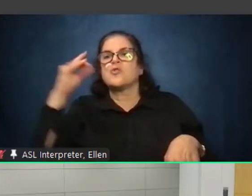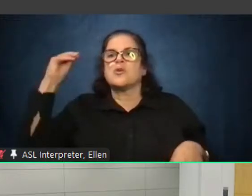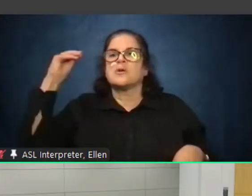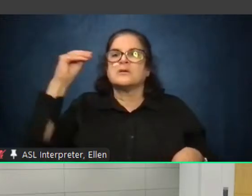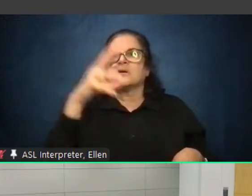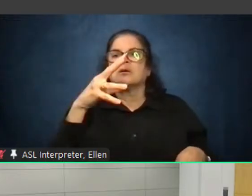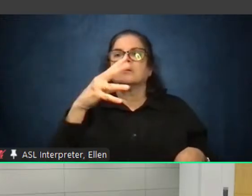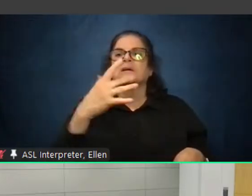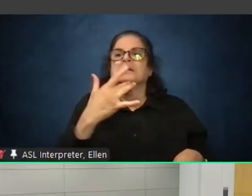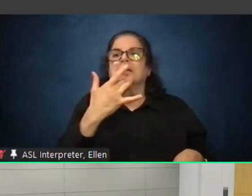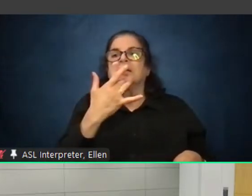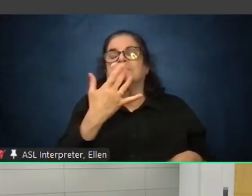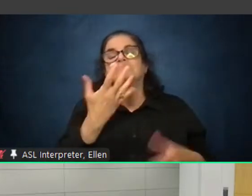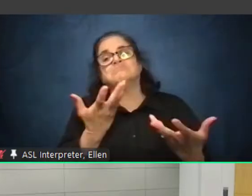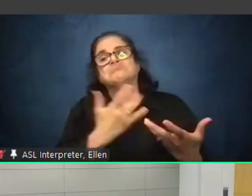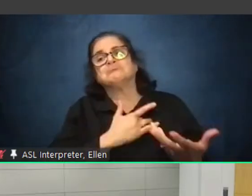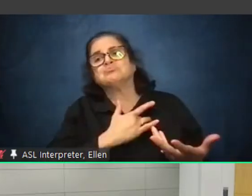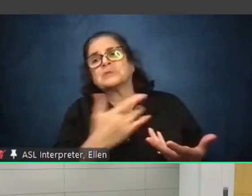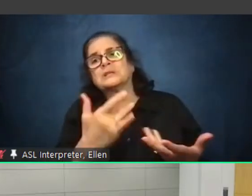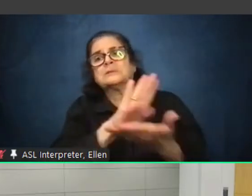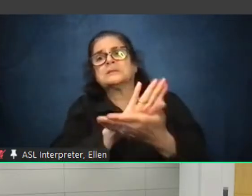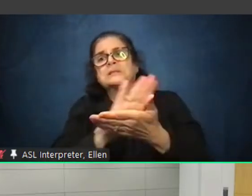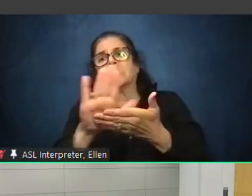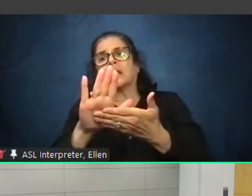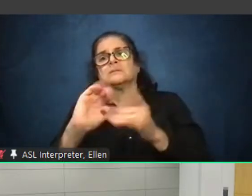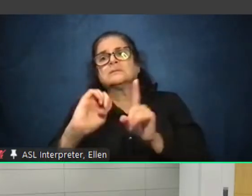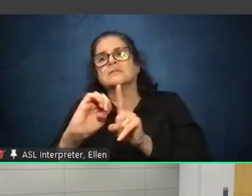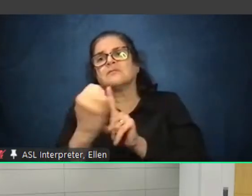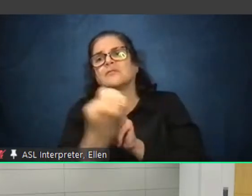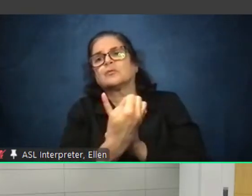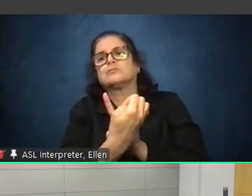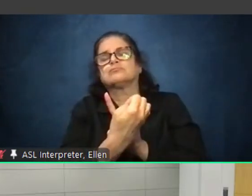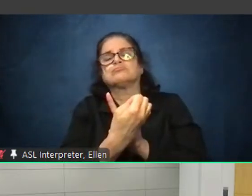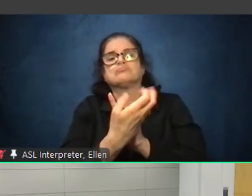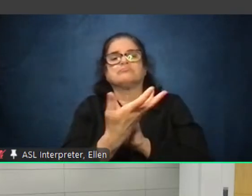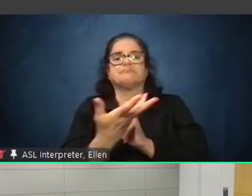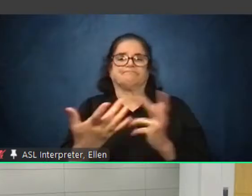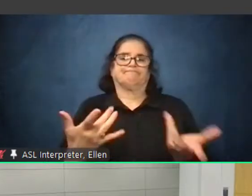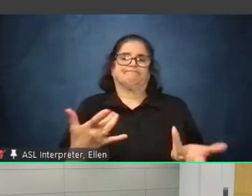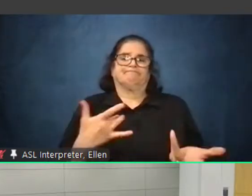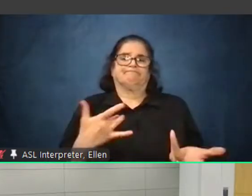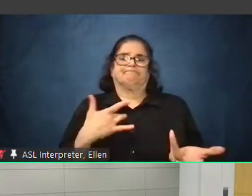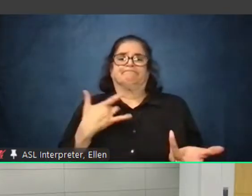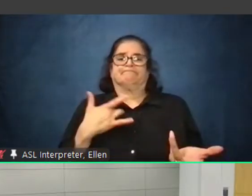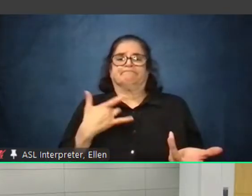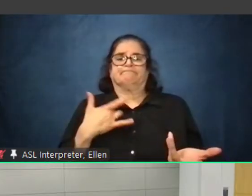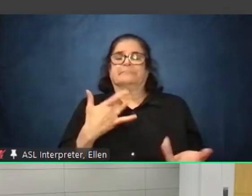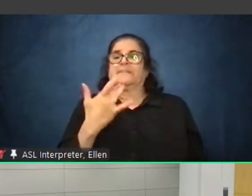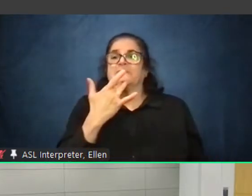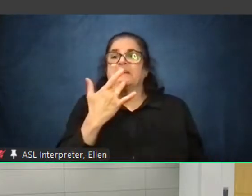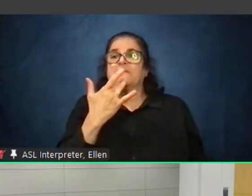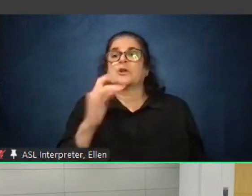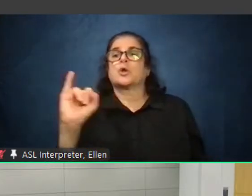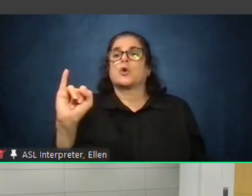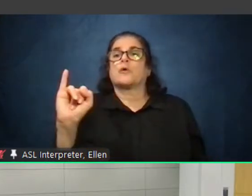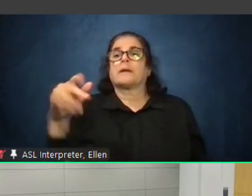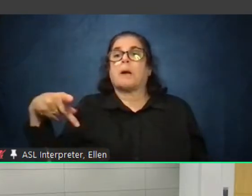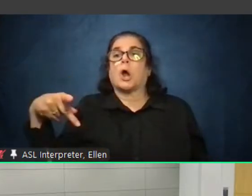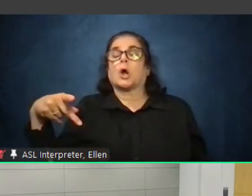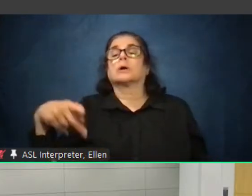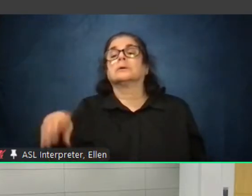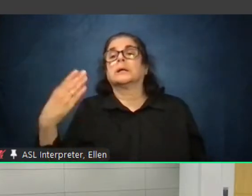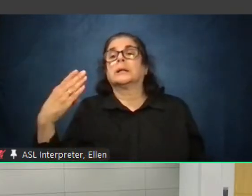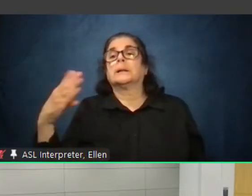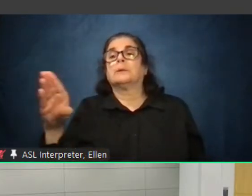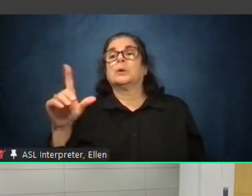environment wise. So I find that my favorite one's Irving Park on the blue line. If you take the escalator up, it feels like you're going up into the